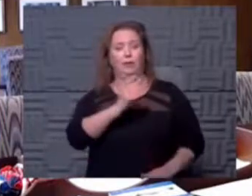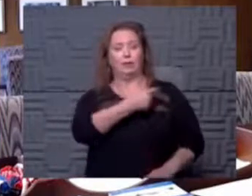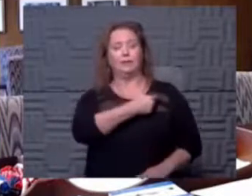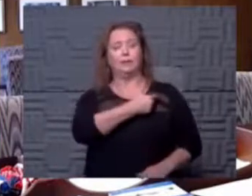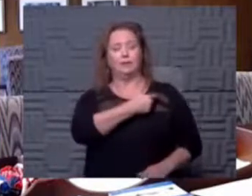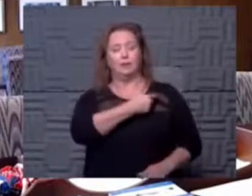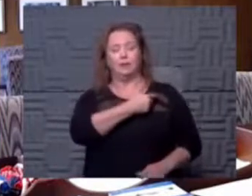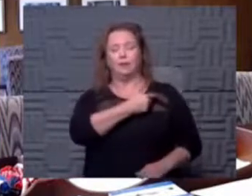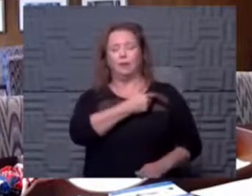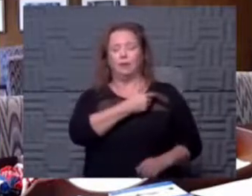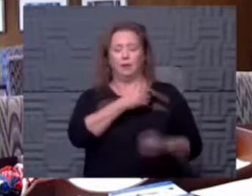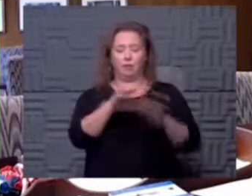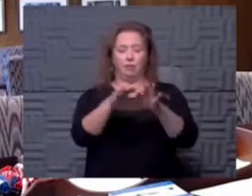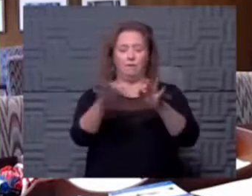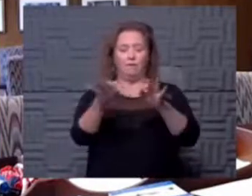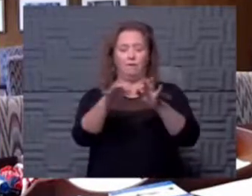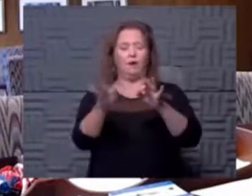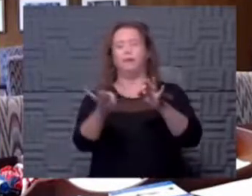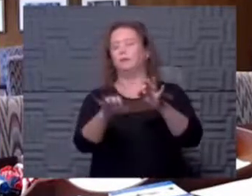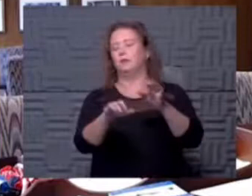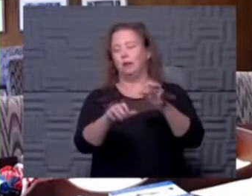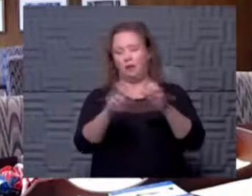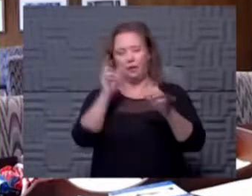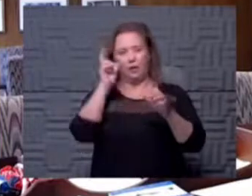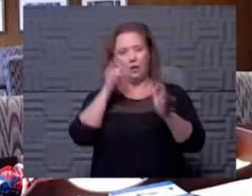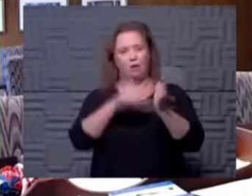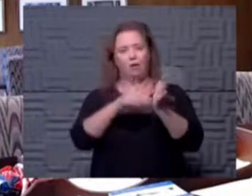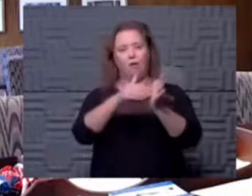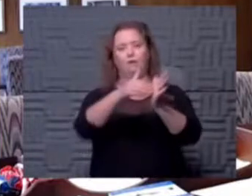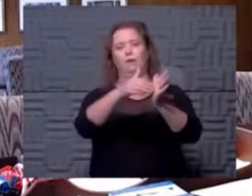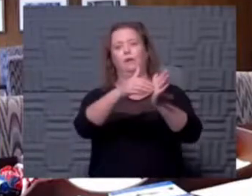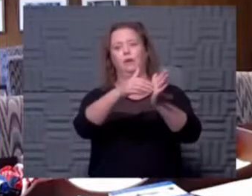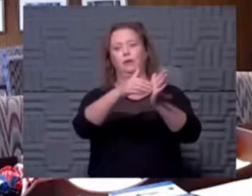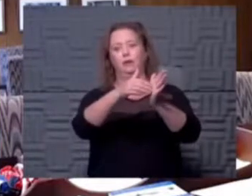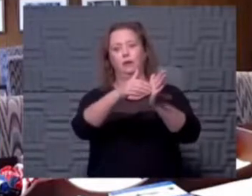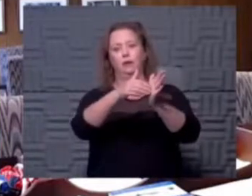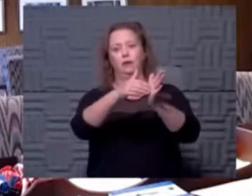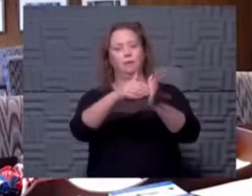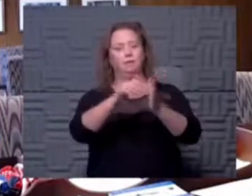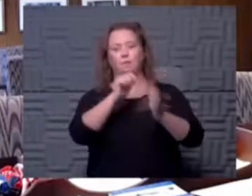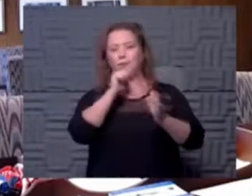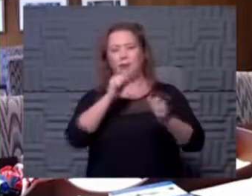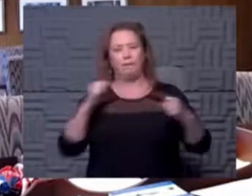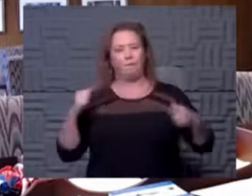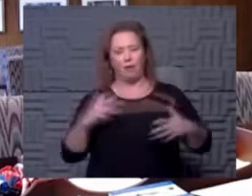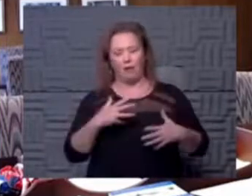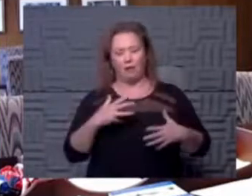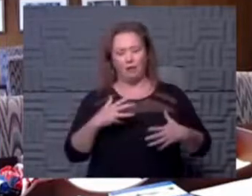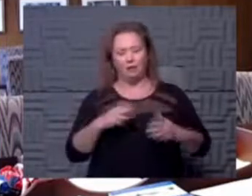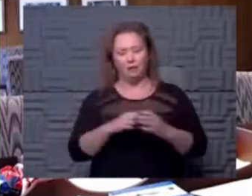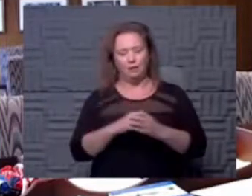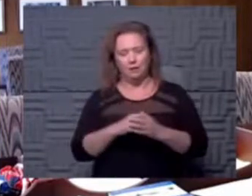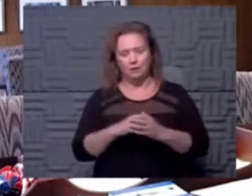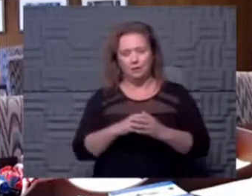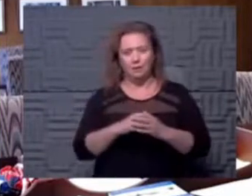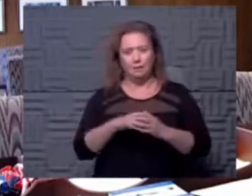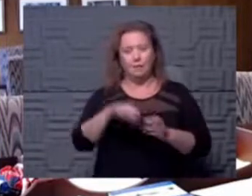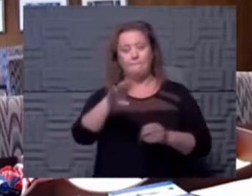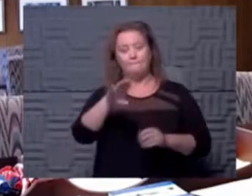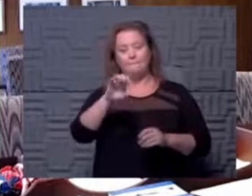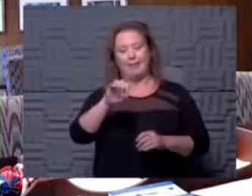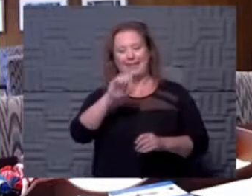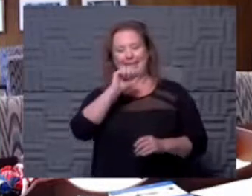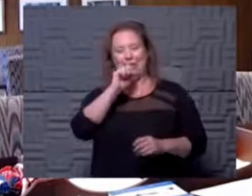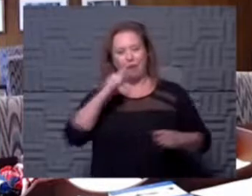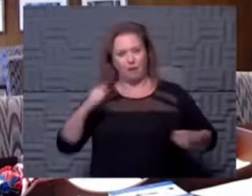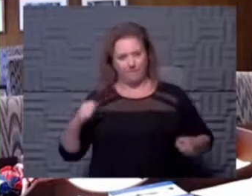the phrase that's most often used in the scripture is be not afraid. And so